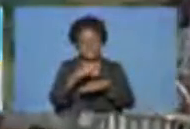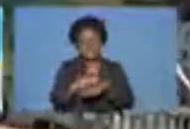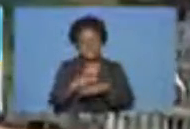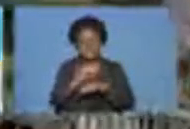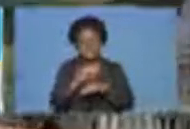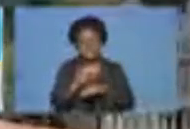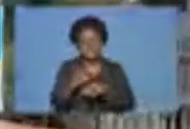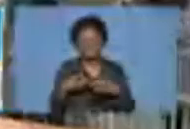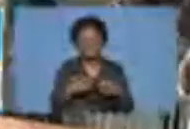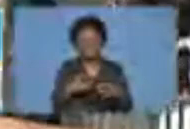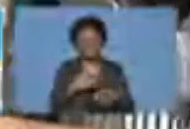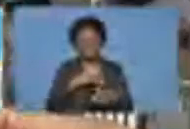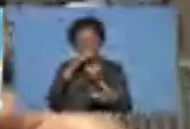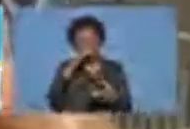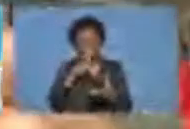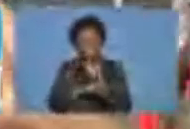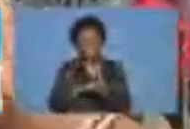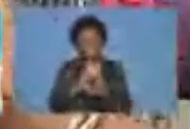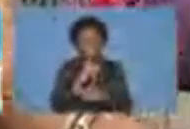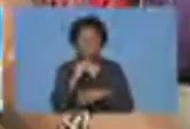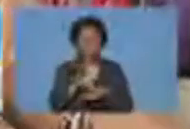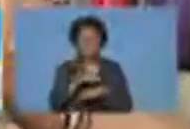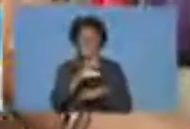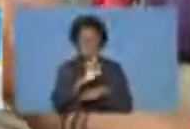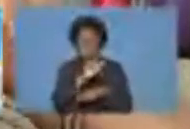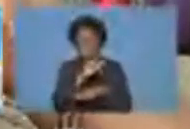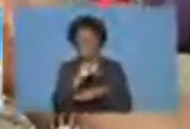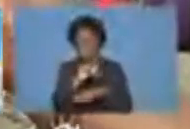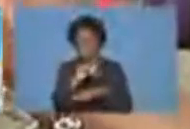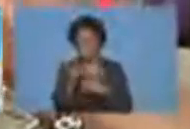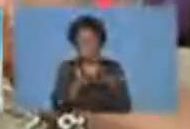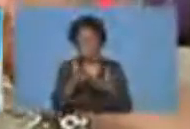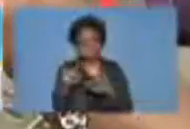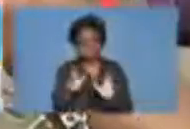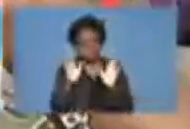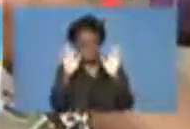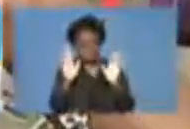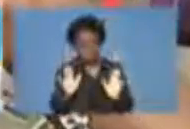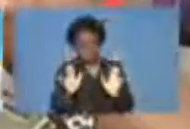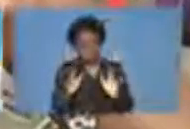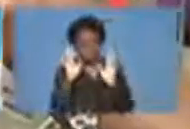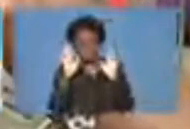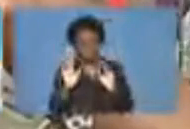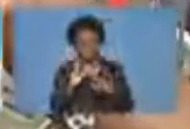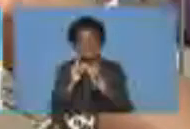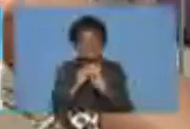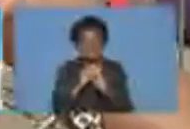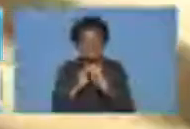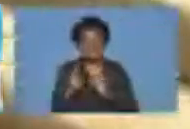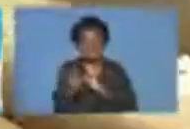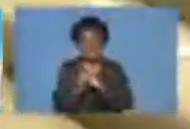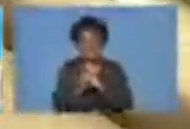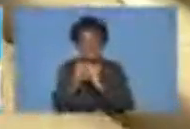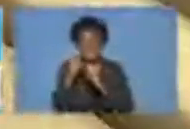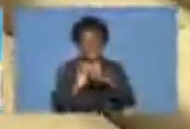actually spoke at the 7 a.m. service. She was dynamic, awesome word, in line with the vision of the house.